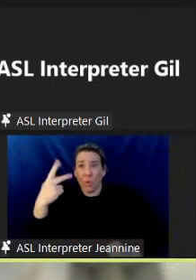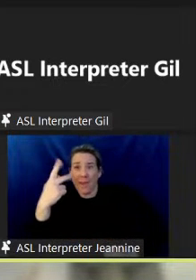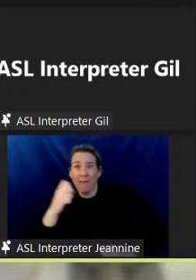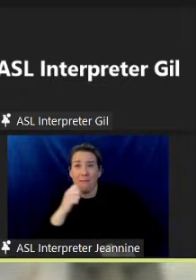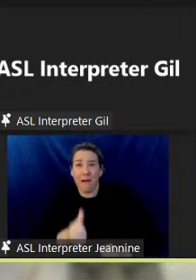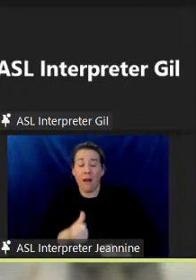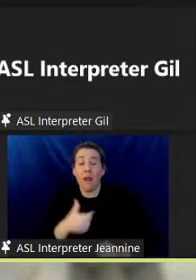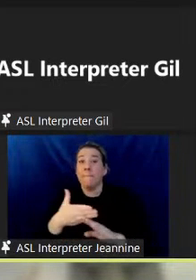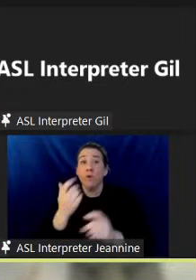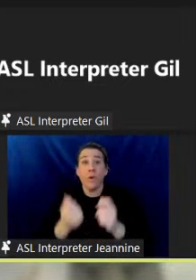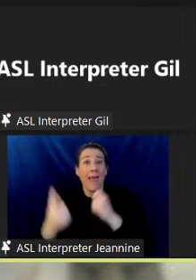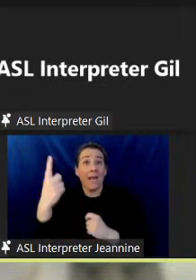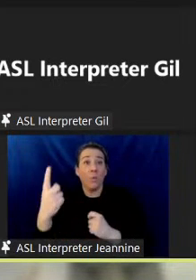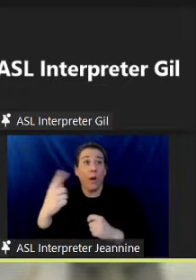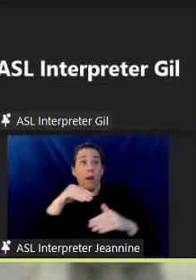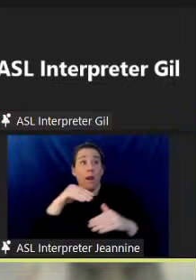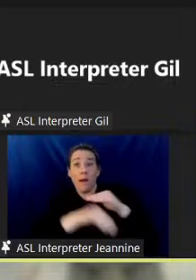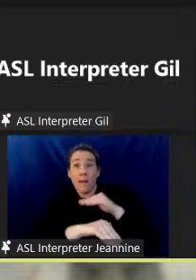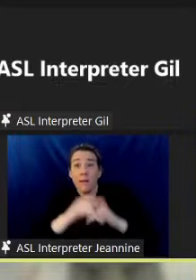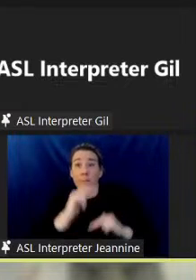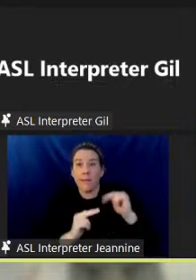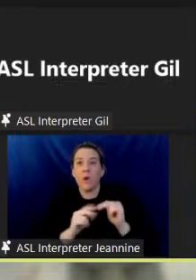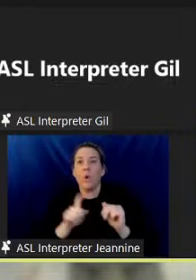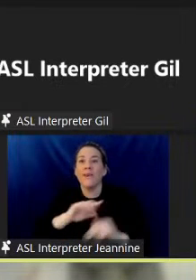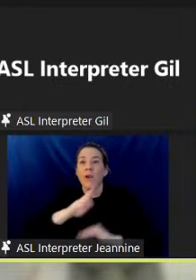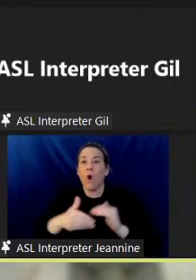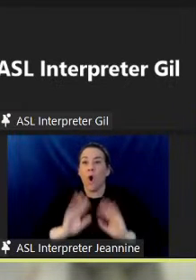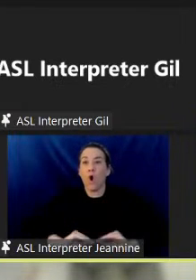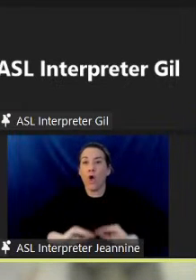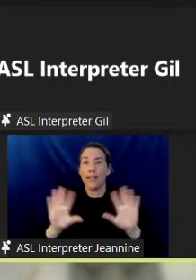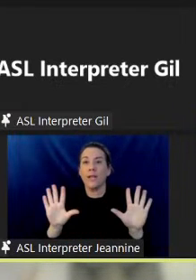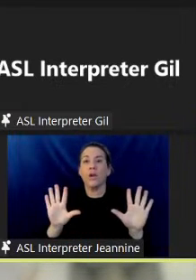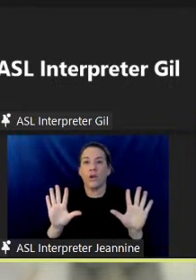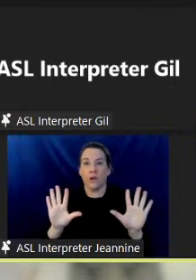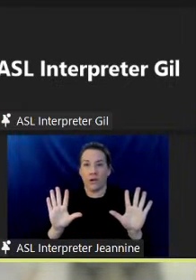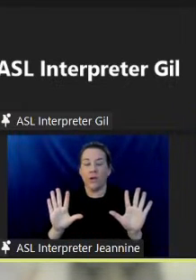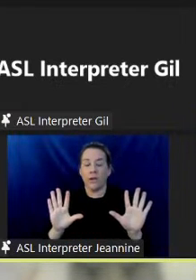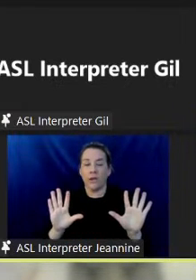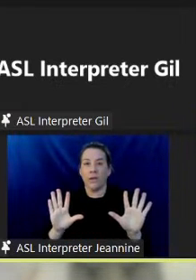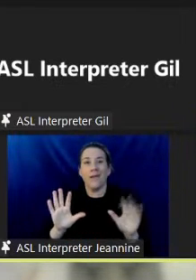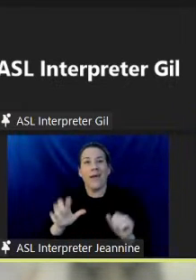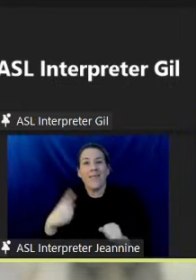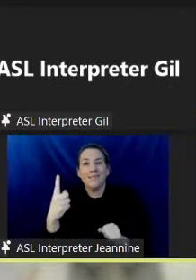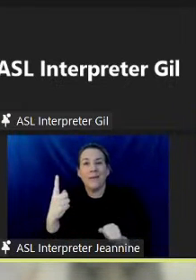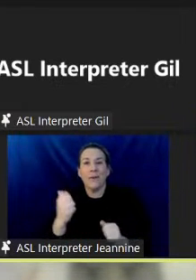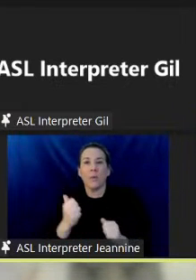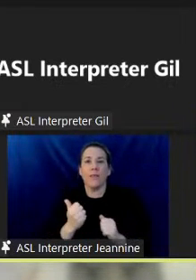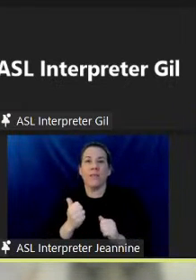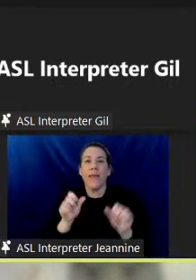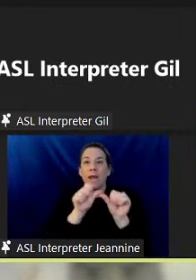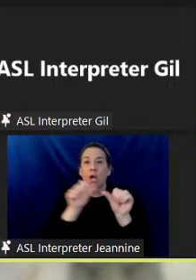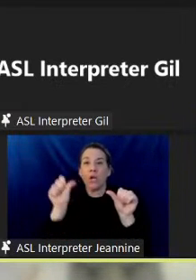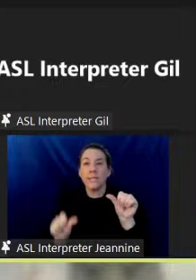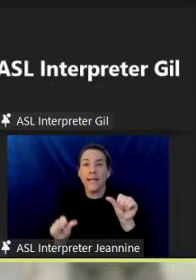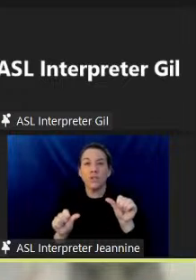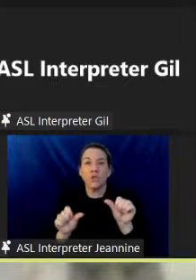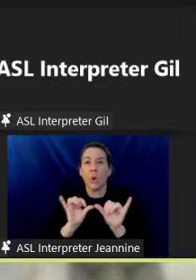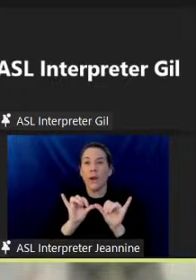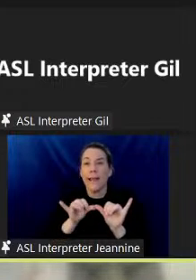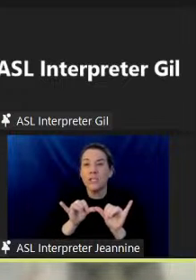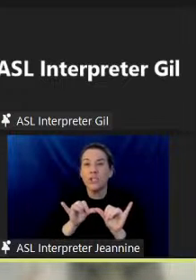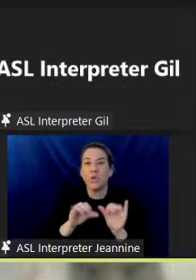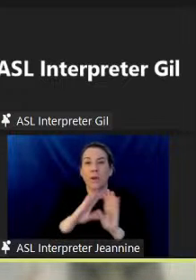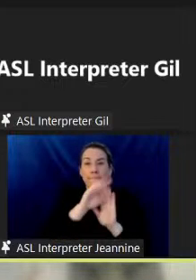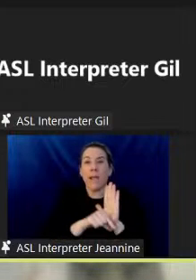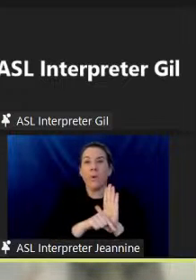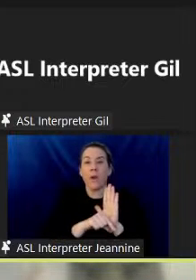in a building, we need some kind of an all clear, and that comes from somebody with an architectural or engineering background that